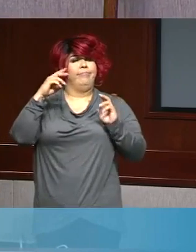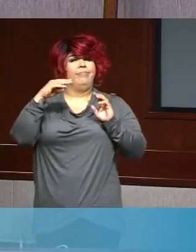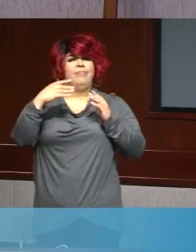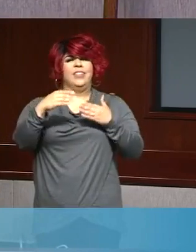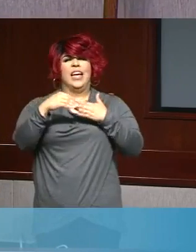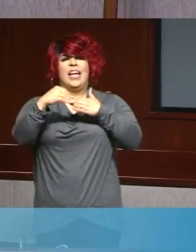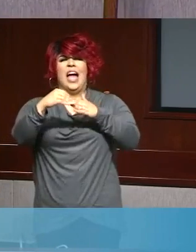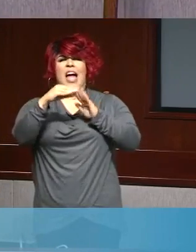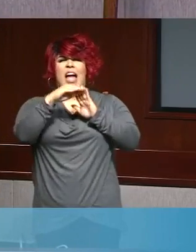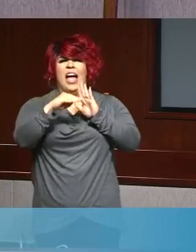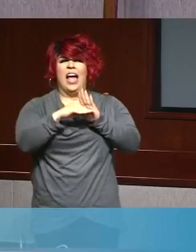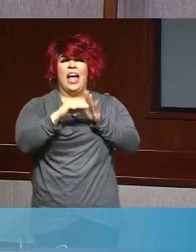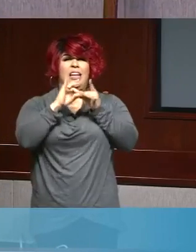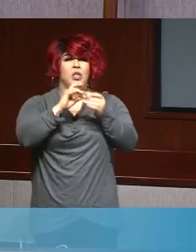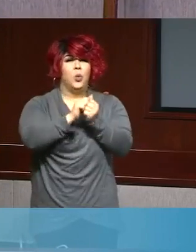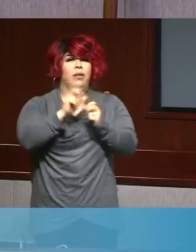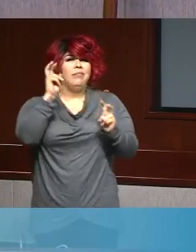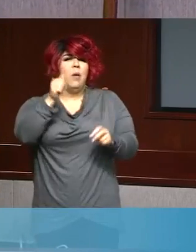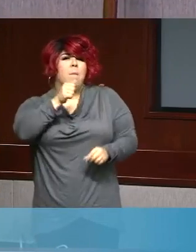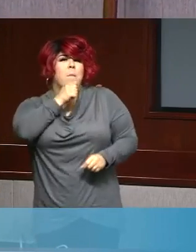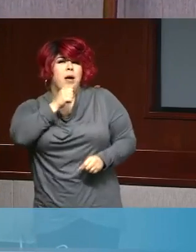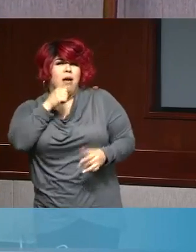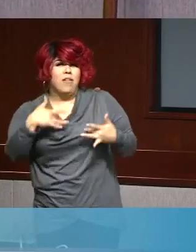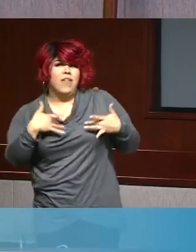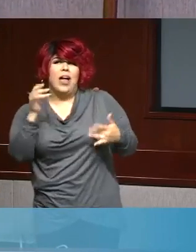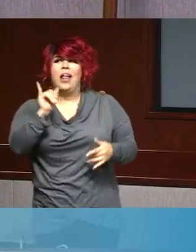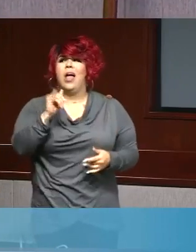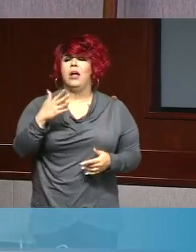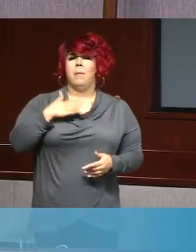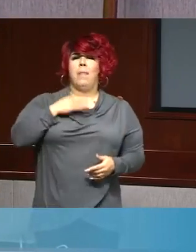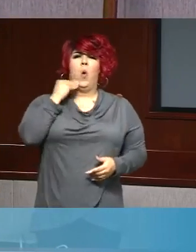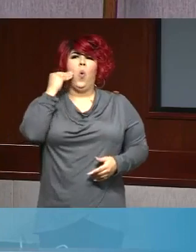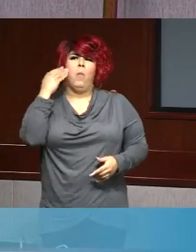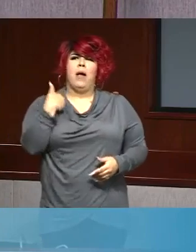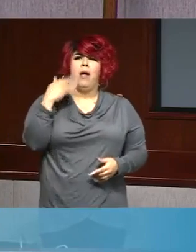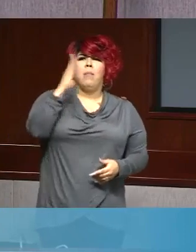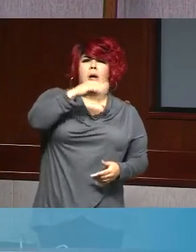house party or a barbecue or something in your own backyard?